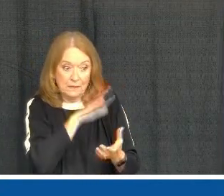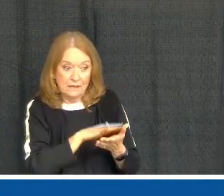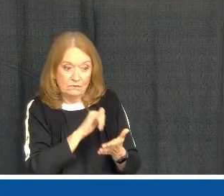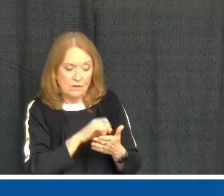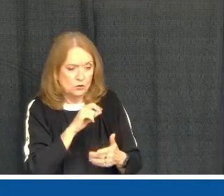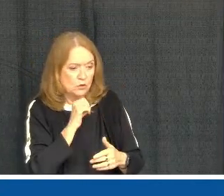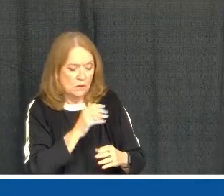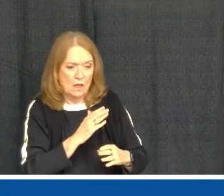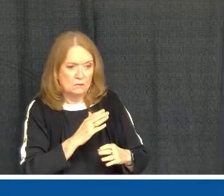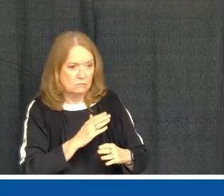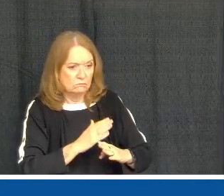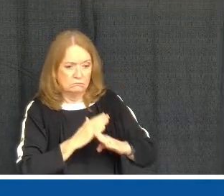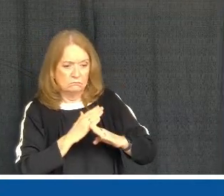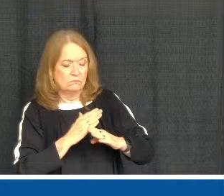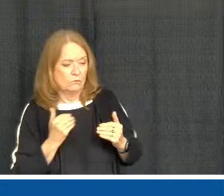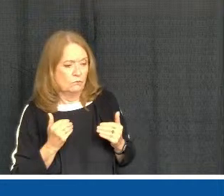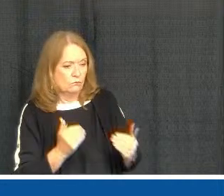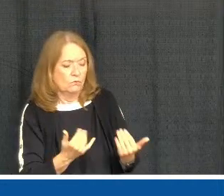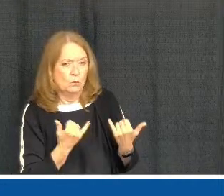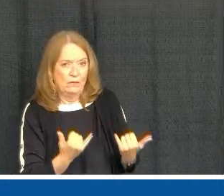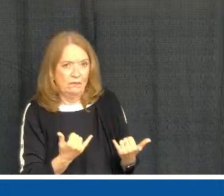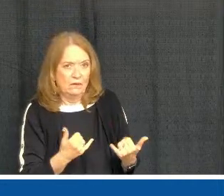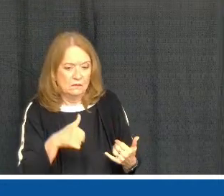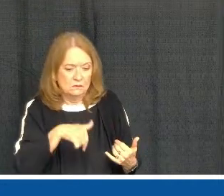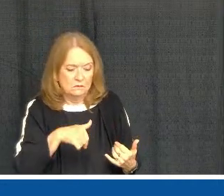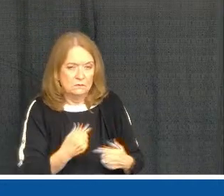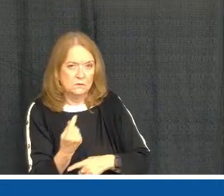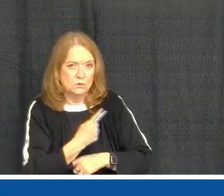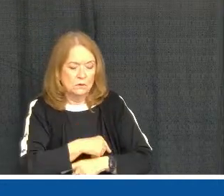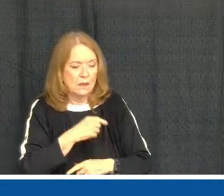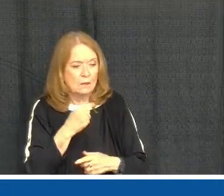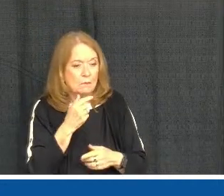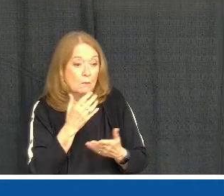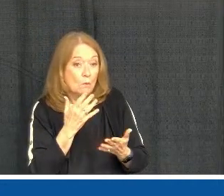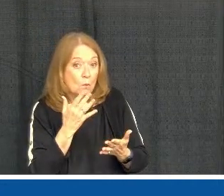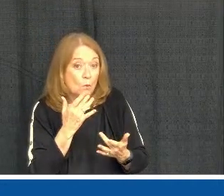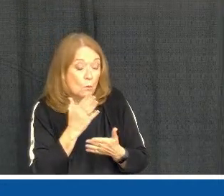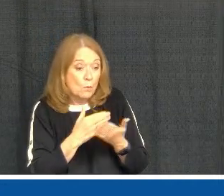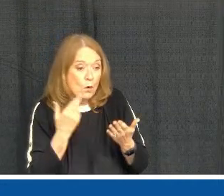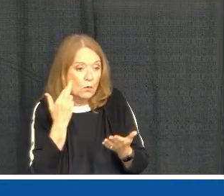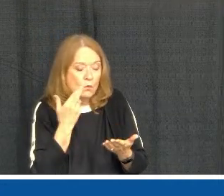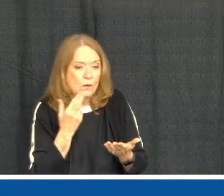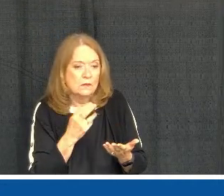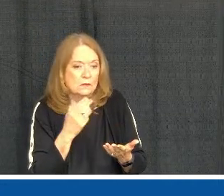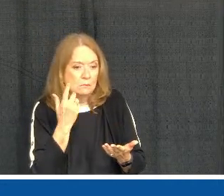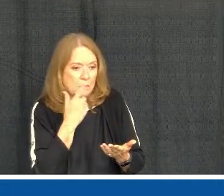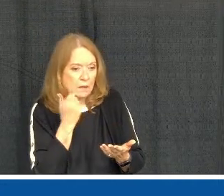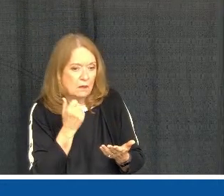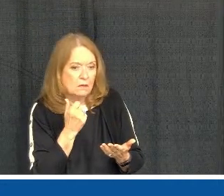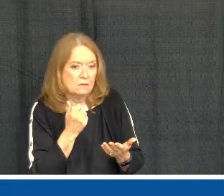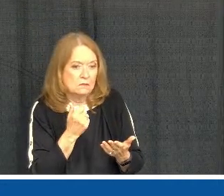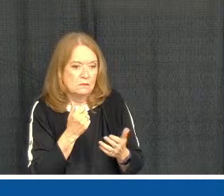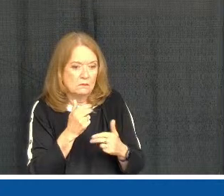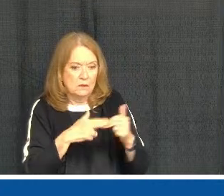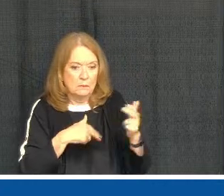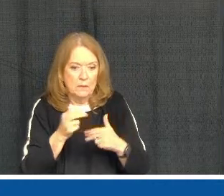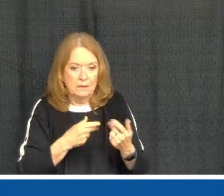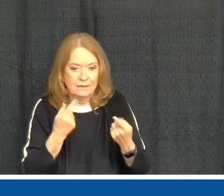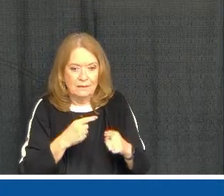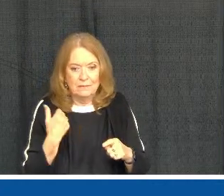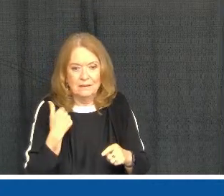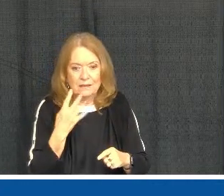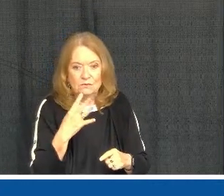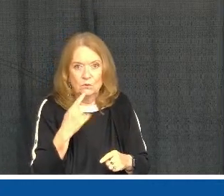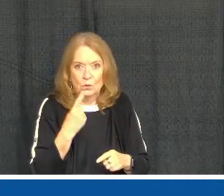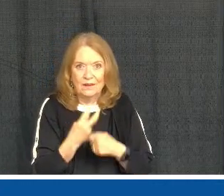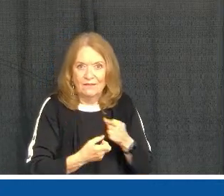being able to move forward now, especially based on part of the reasoning being that the development that's happened in the last 4.5